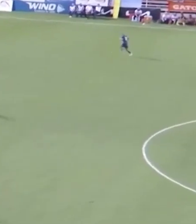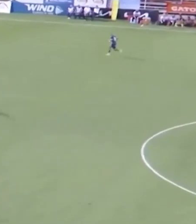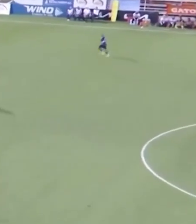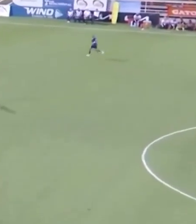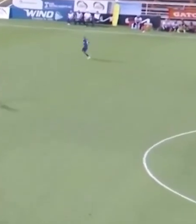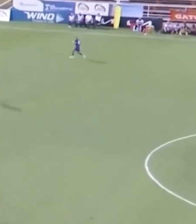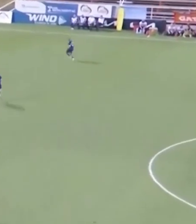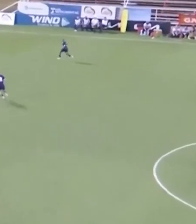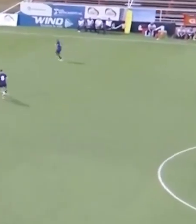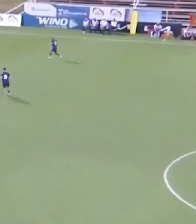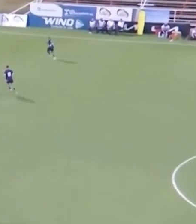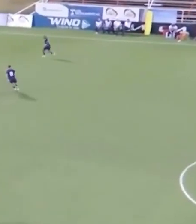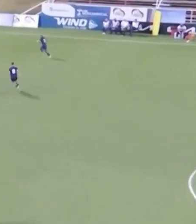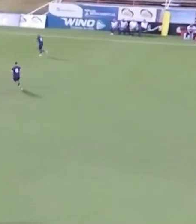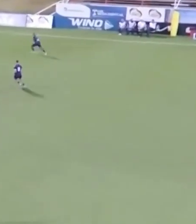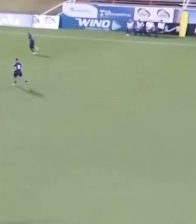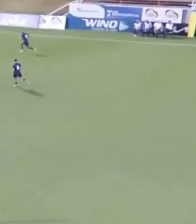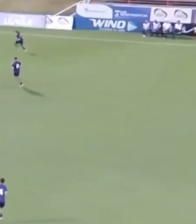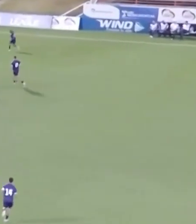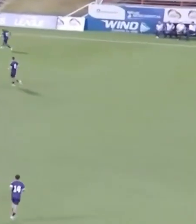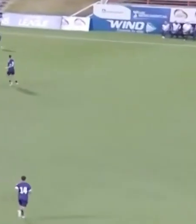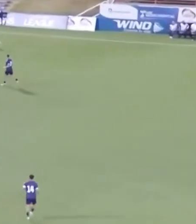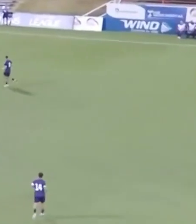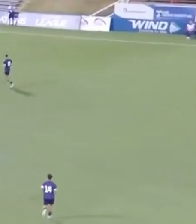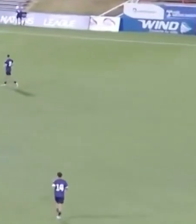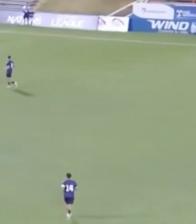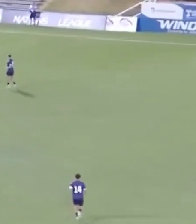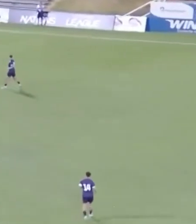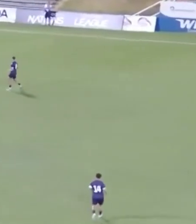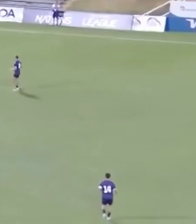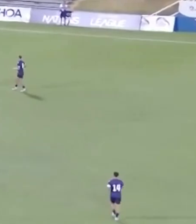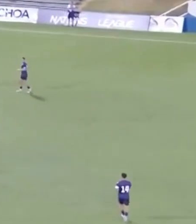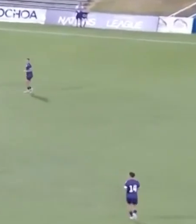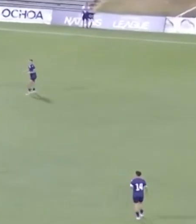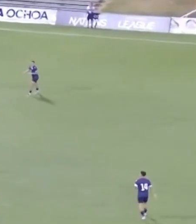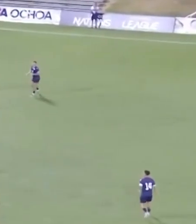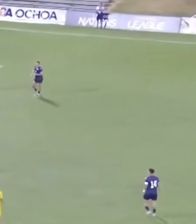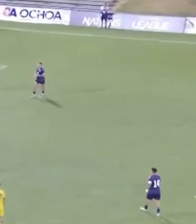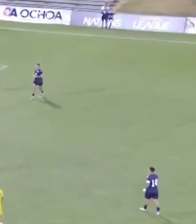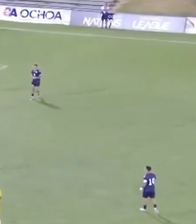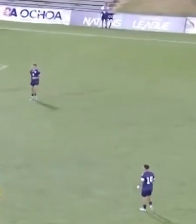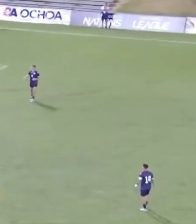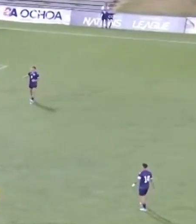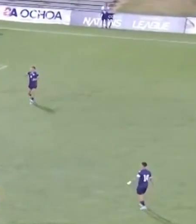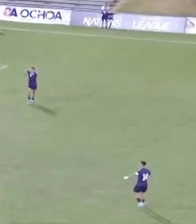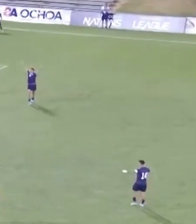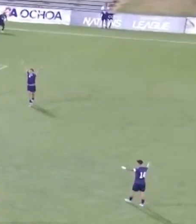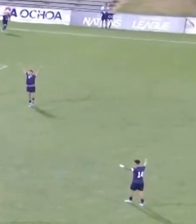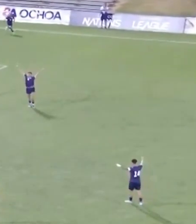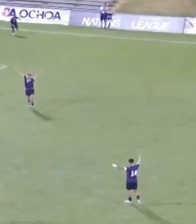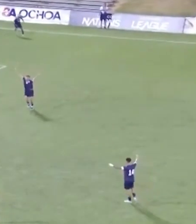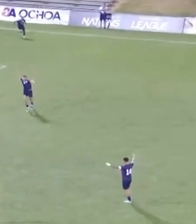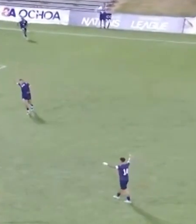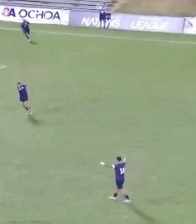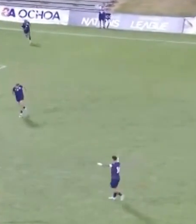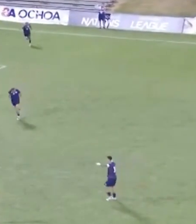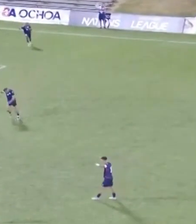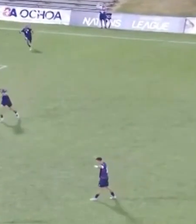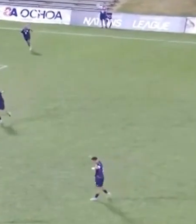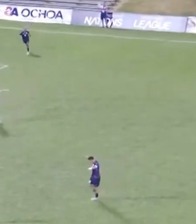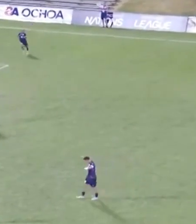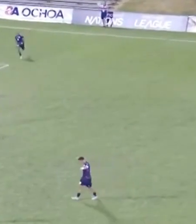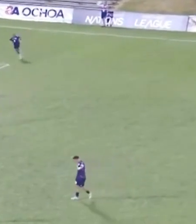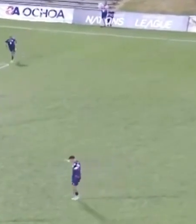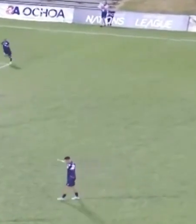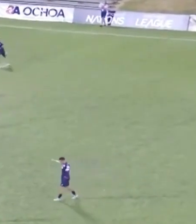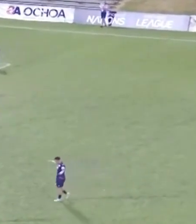Morshell, a little give and go with Romero. Out wide from Mello. Mello's first time ball in is to Romero. Oh, it's a brilliant